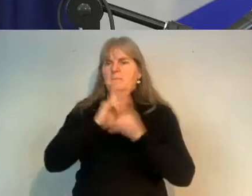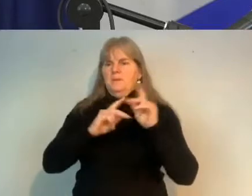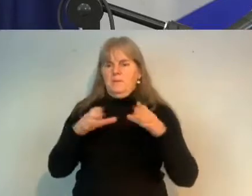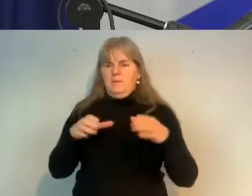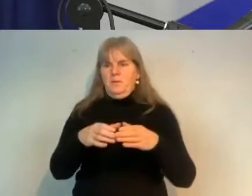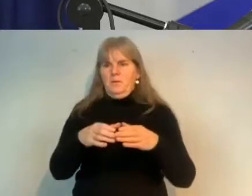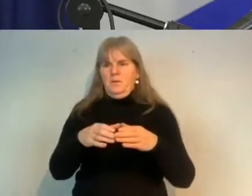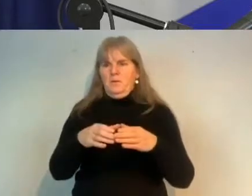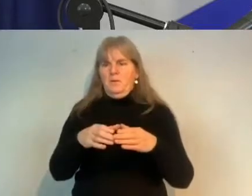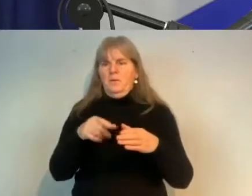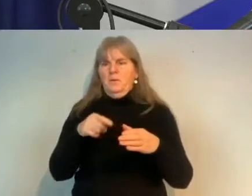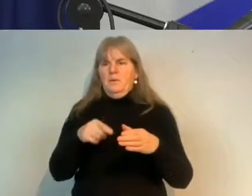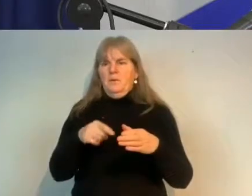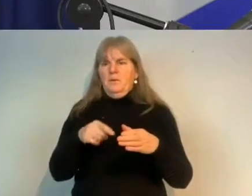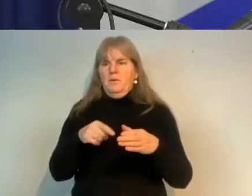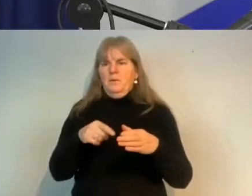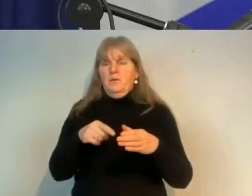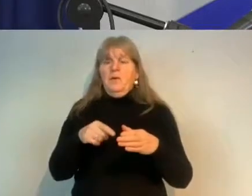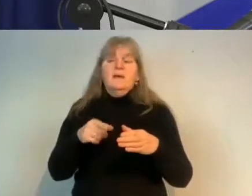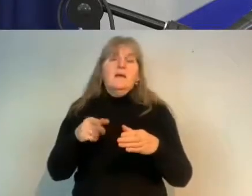that. If we